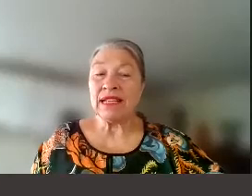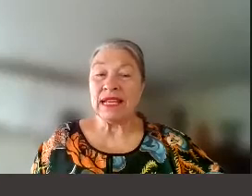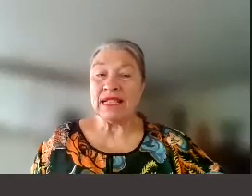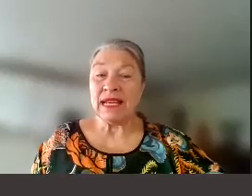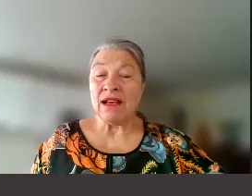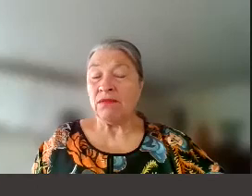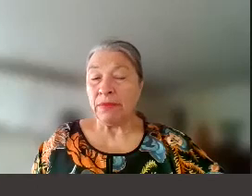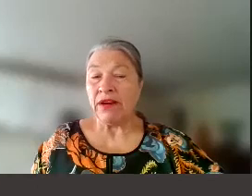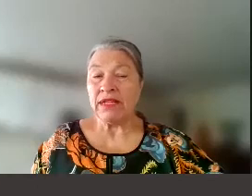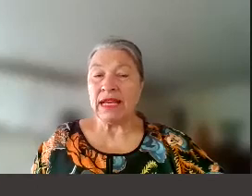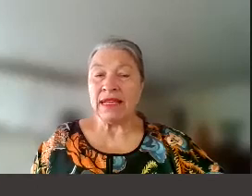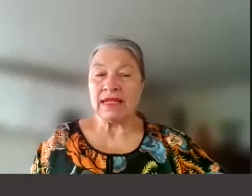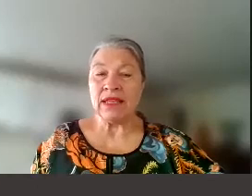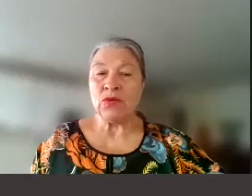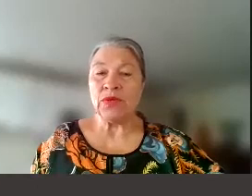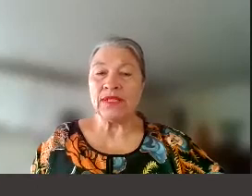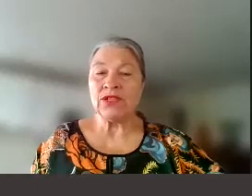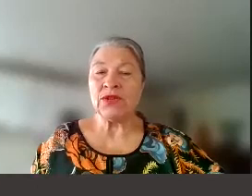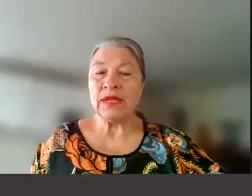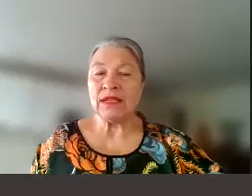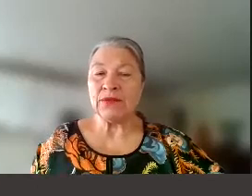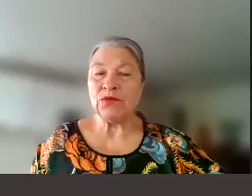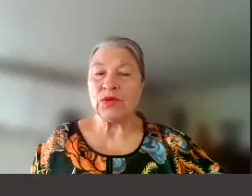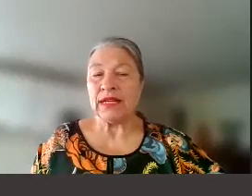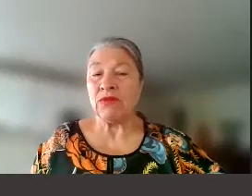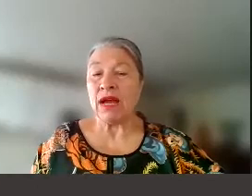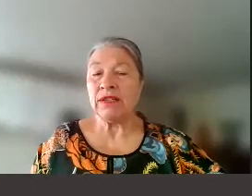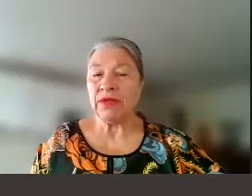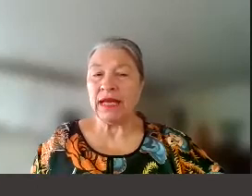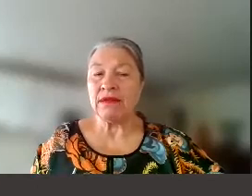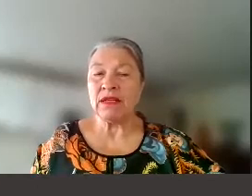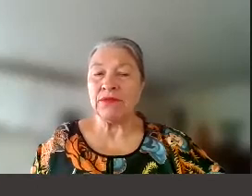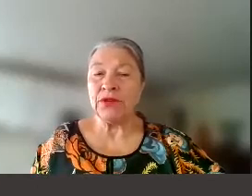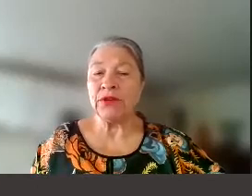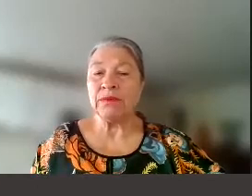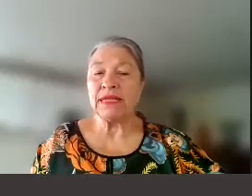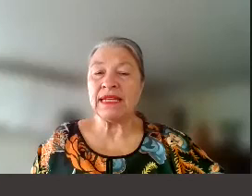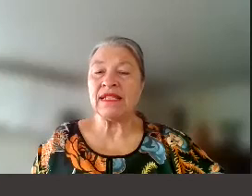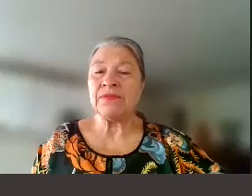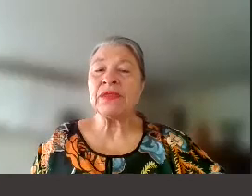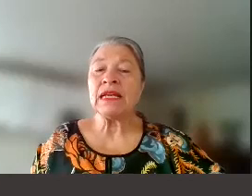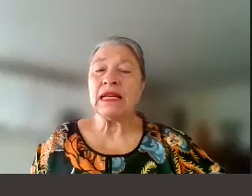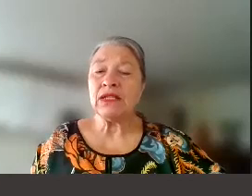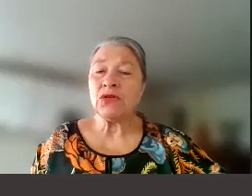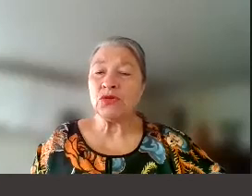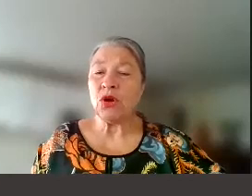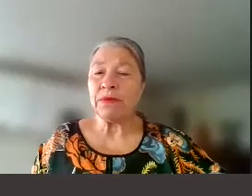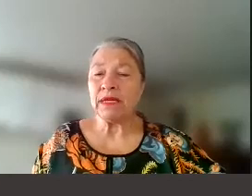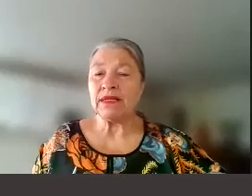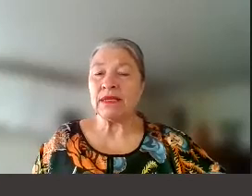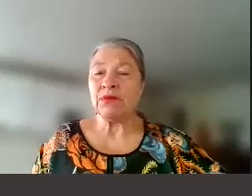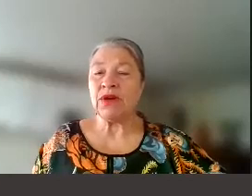Barrett et al., Barrett and other authors in 2014, writing for the Council of Europe, said,